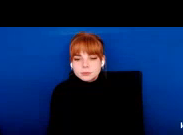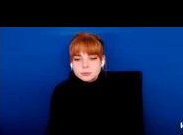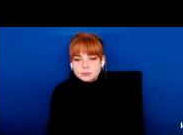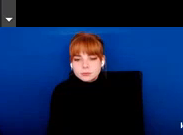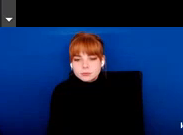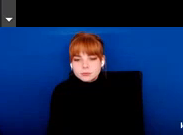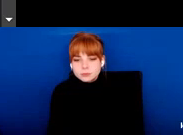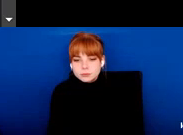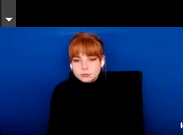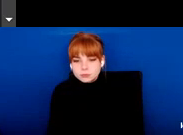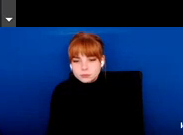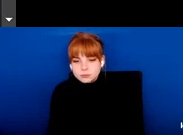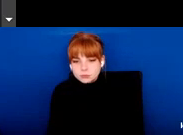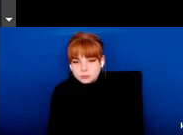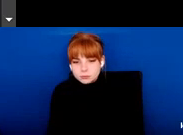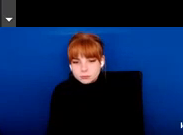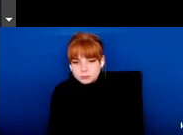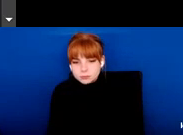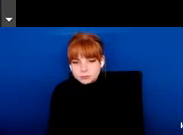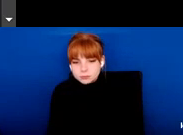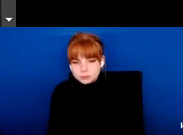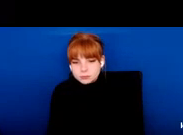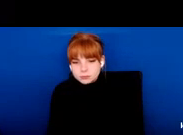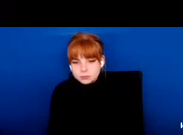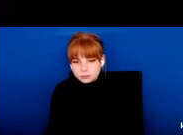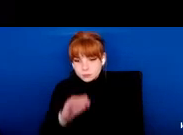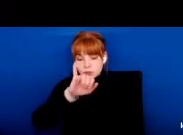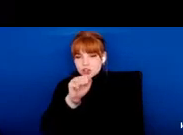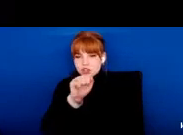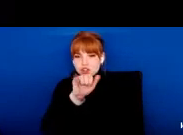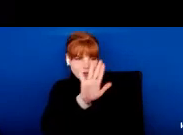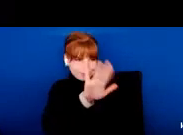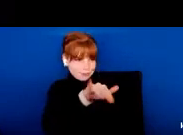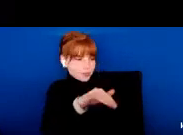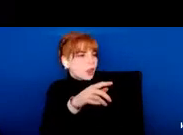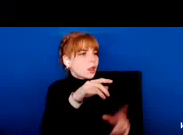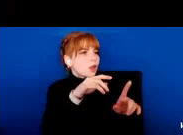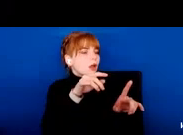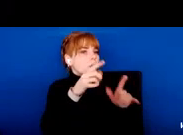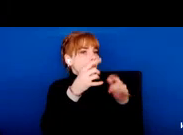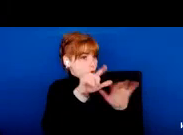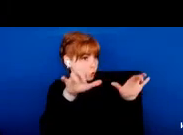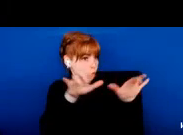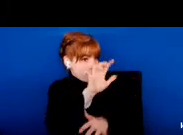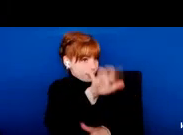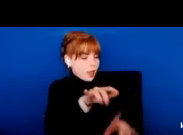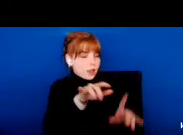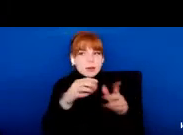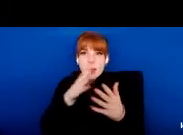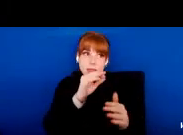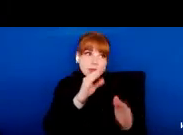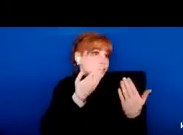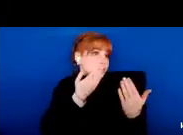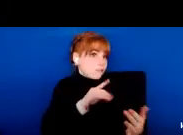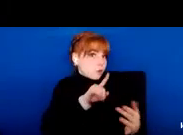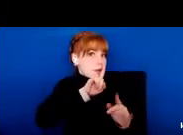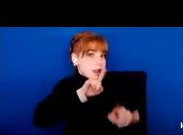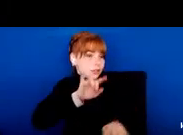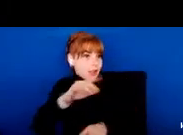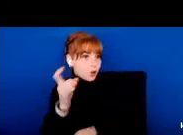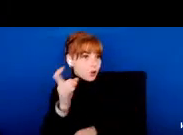Let me go back to my. Jonathan, while you're doing that, and thank you for answering that question. But while you're doing that, we'll go back